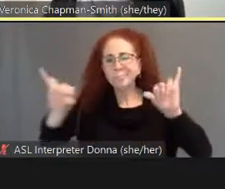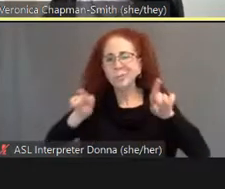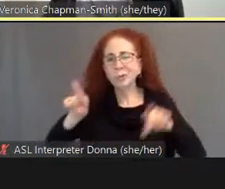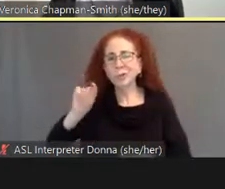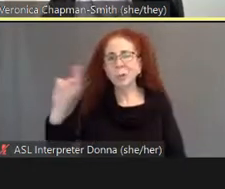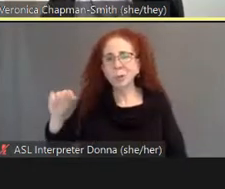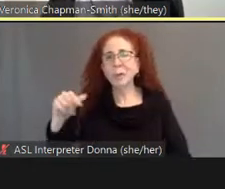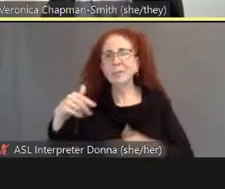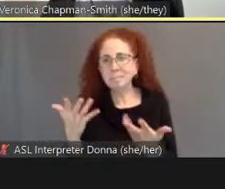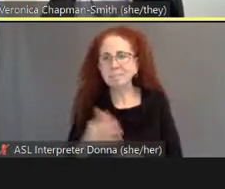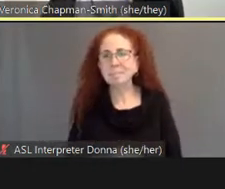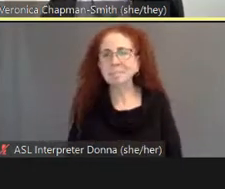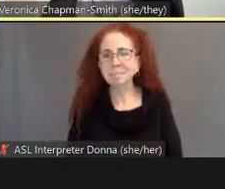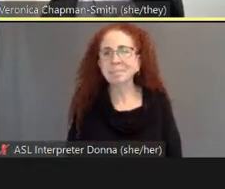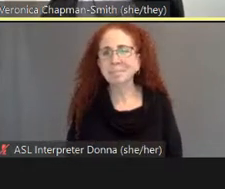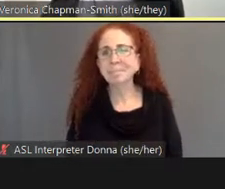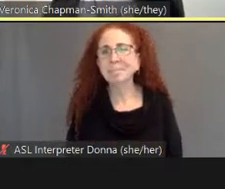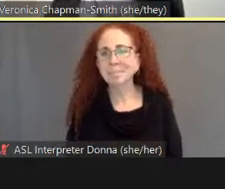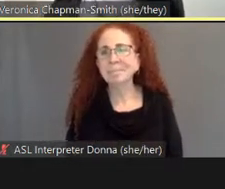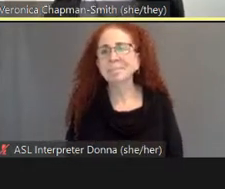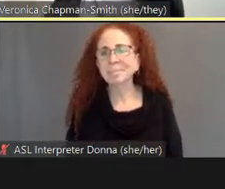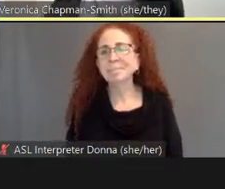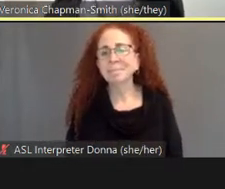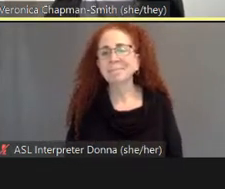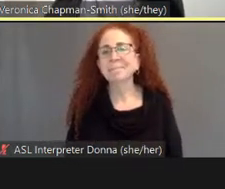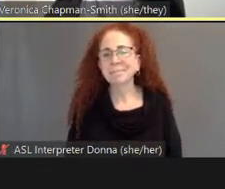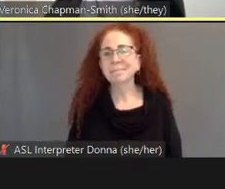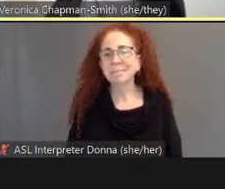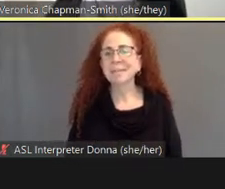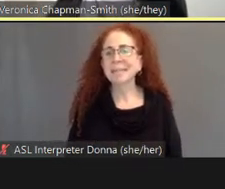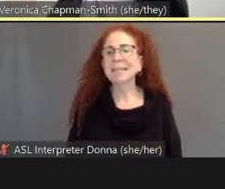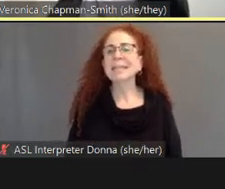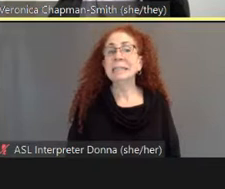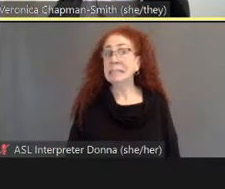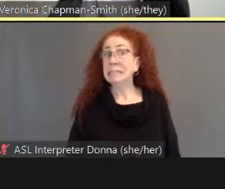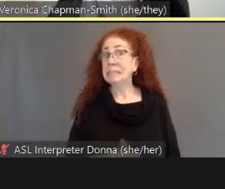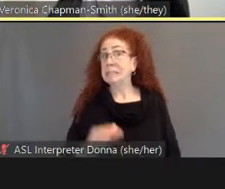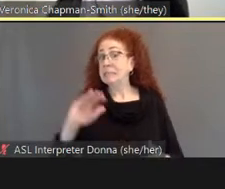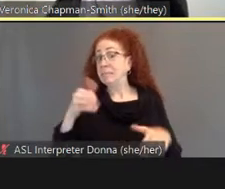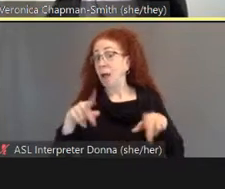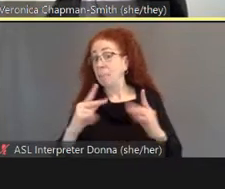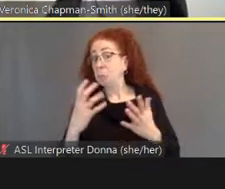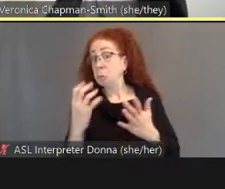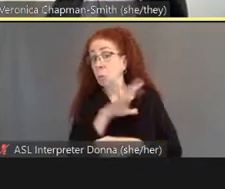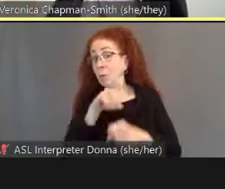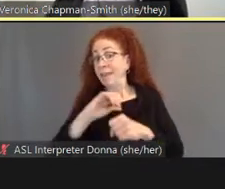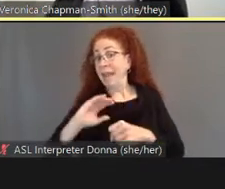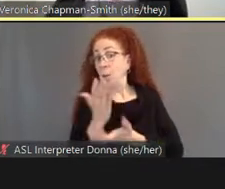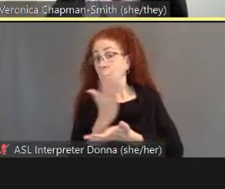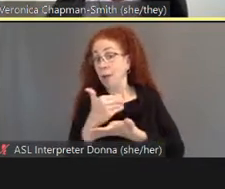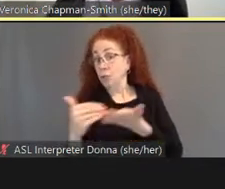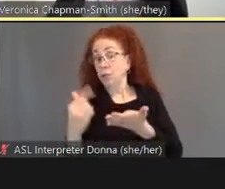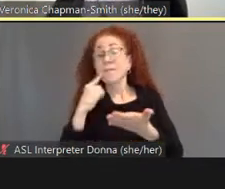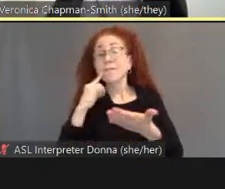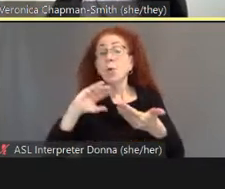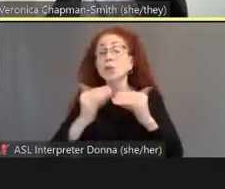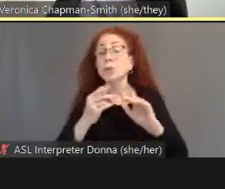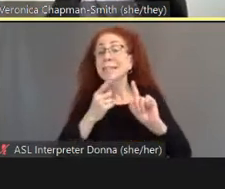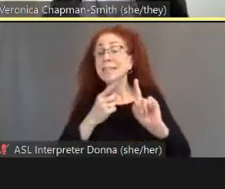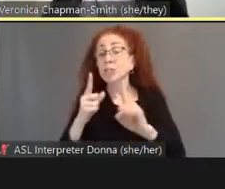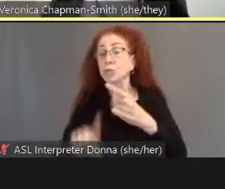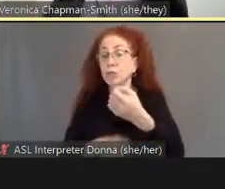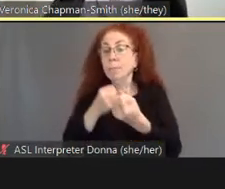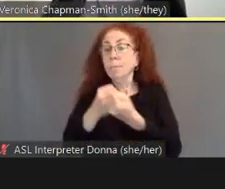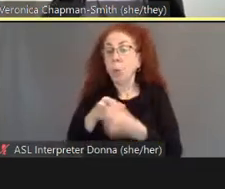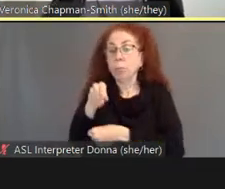2020, there was some space within the community initiatives budget to support audio descriptions.